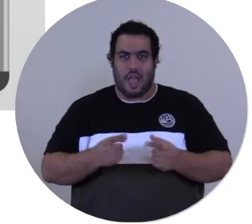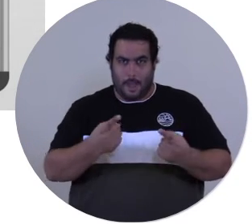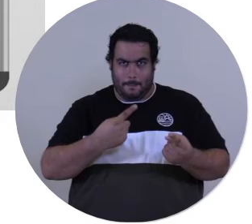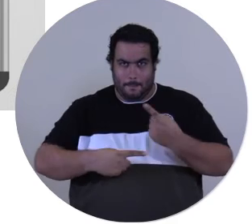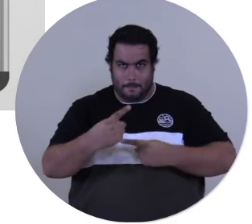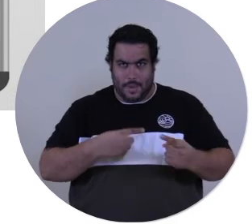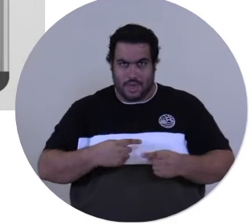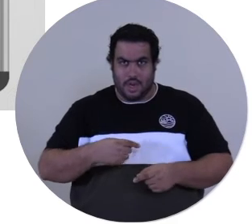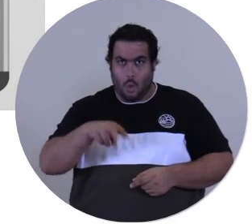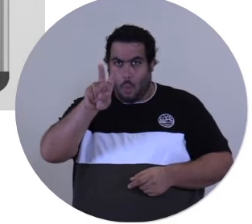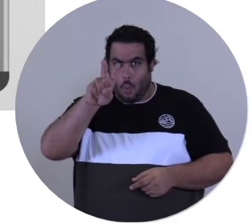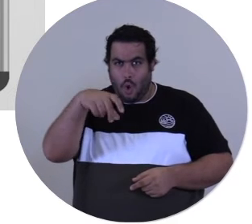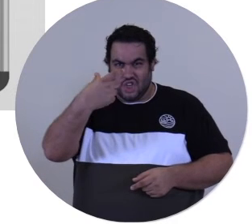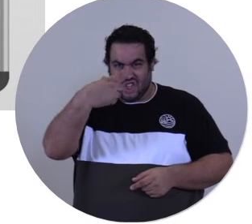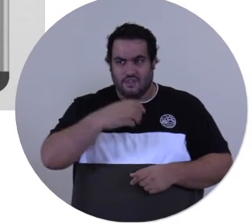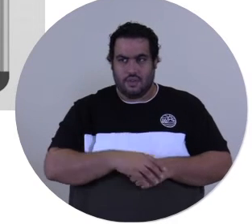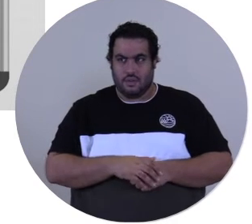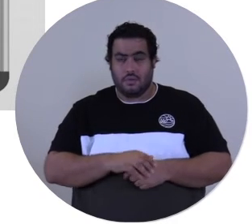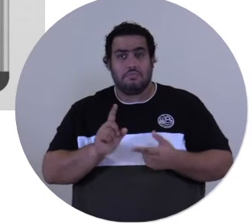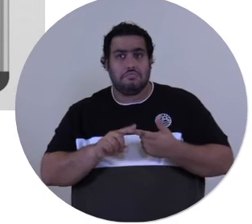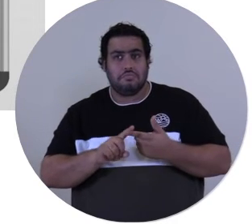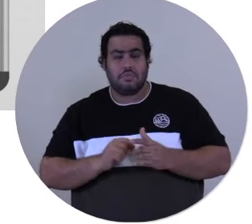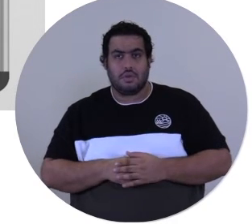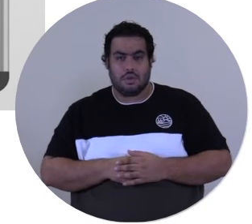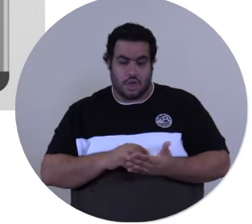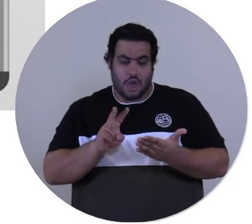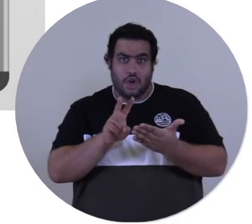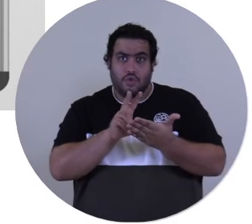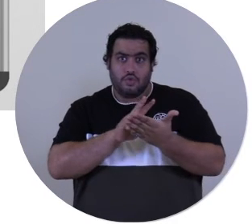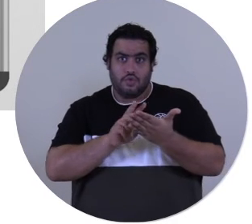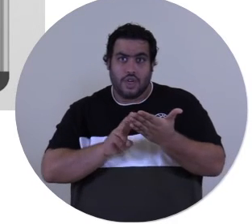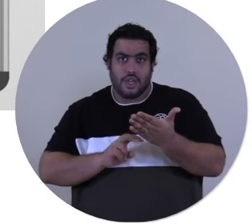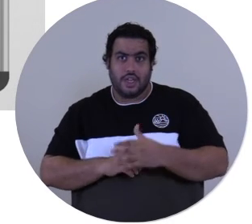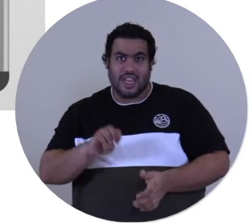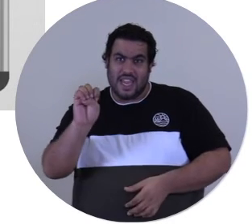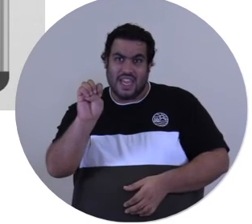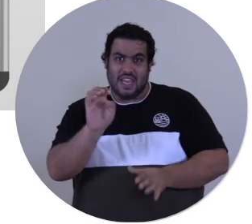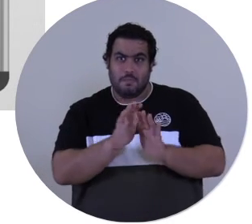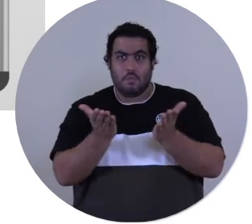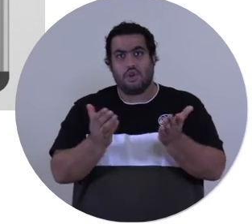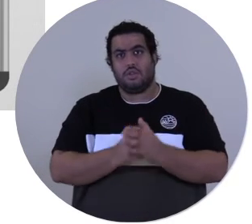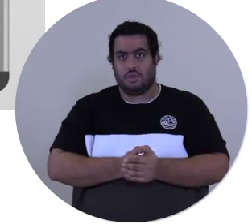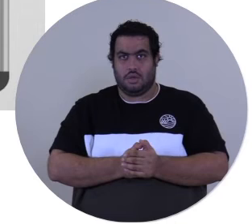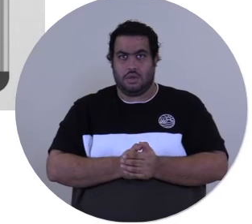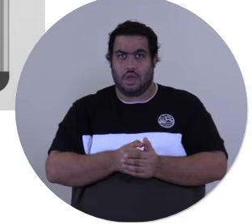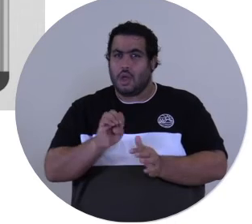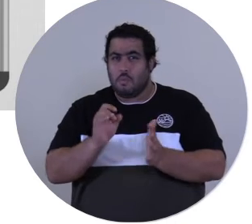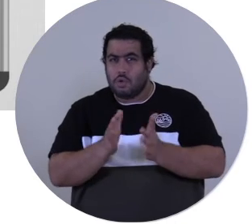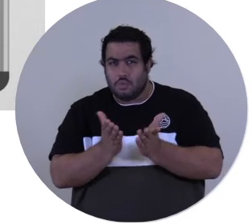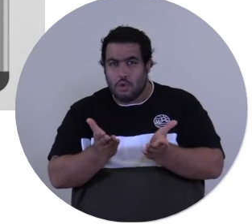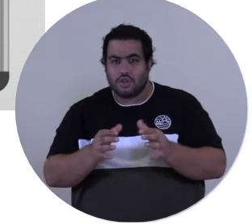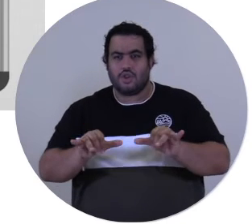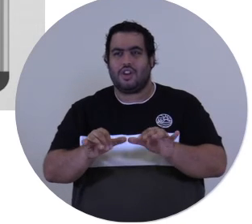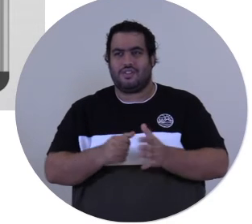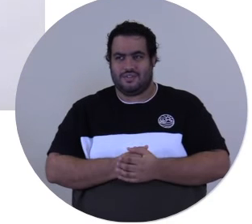time, or reading electronic books, reading books online, or going to the gym